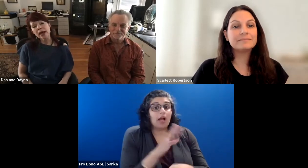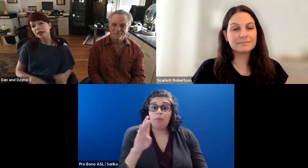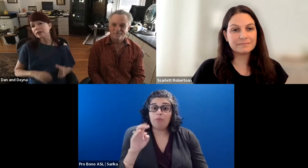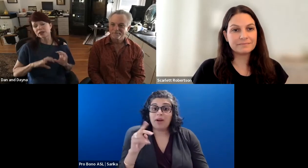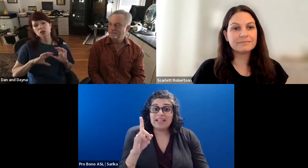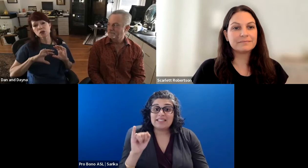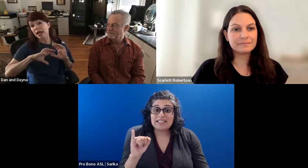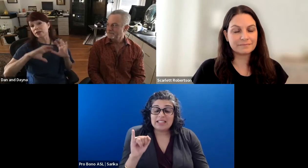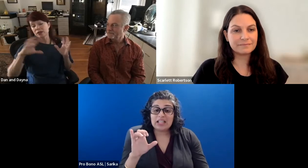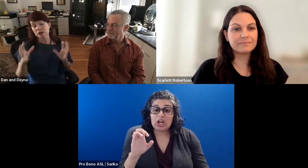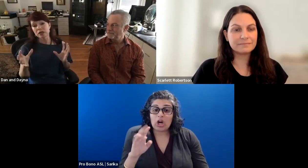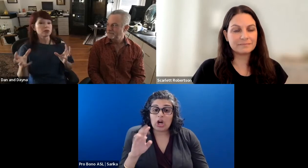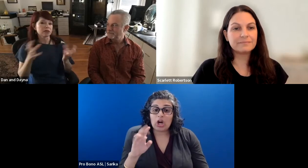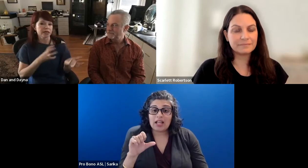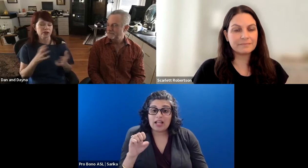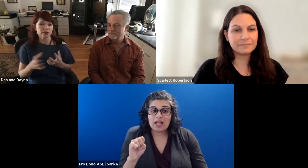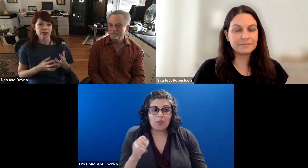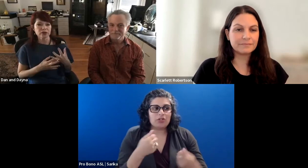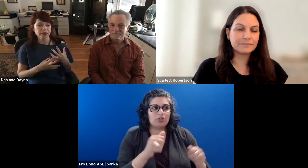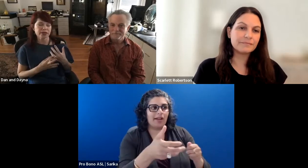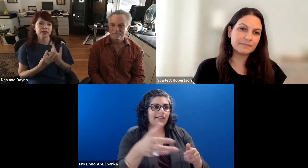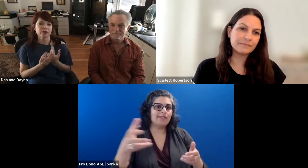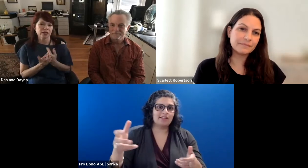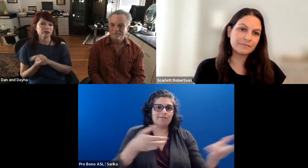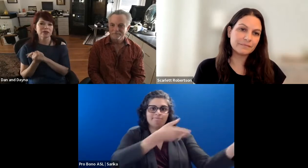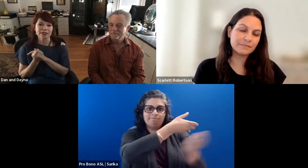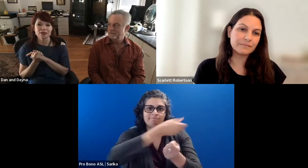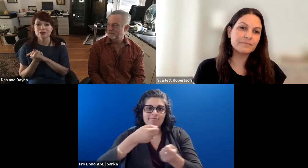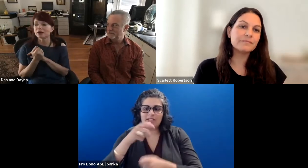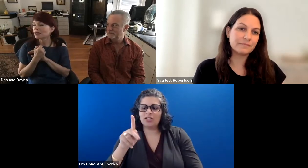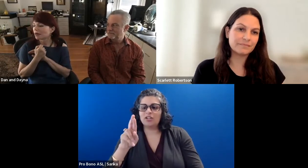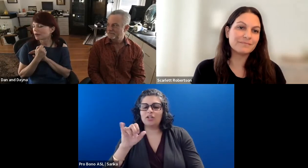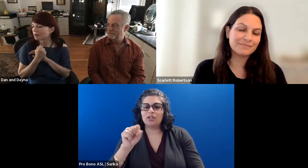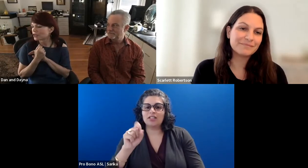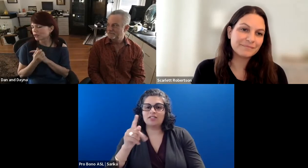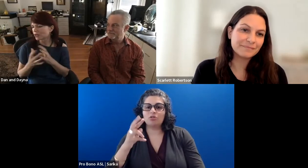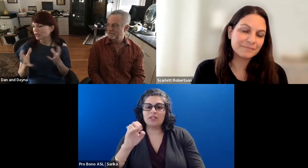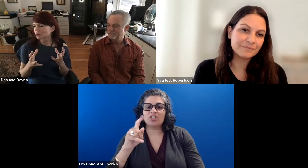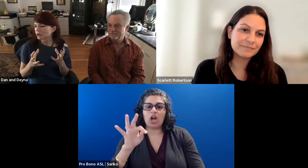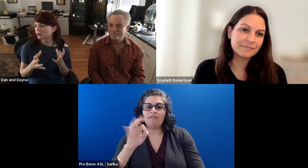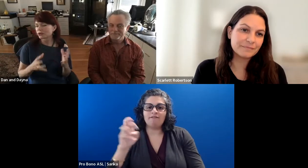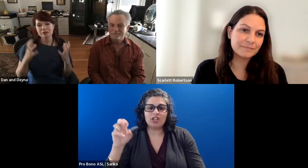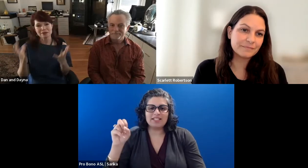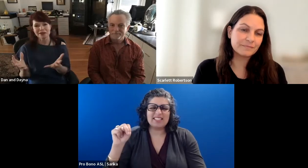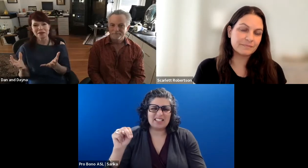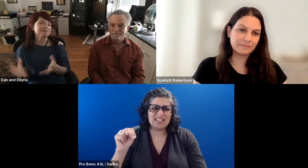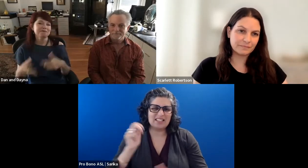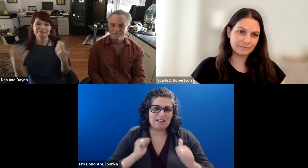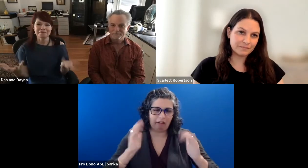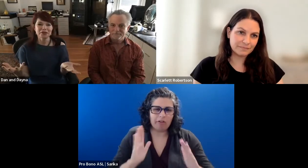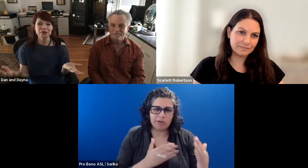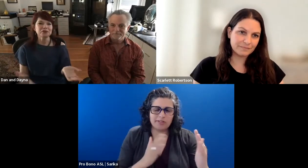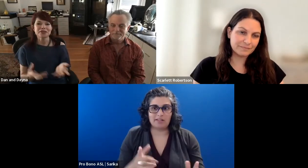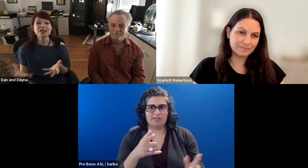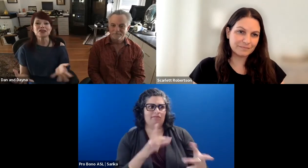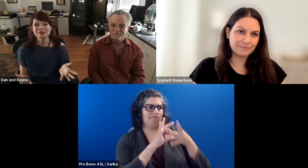who has this incredible connection with Leonard, but has never covered that song. And she was going to produce,